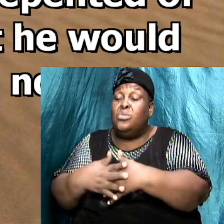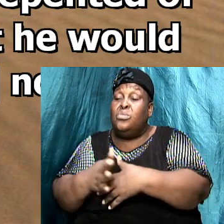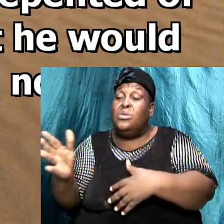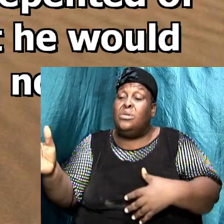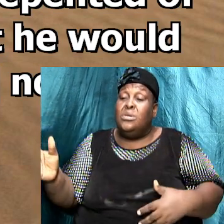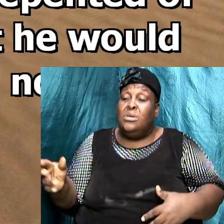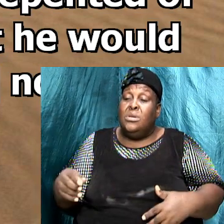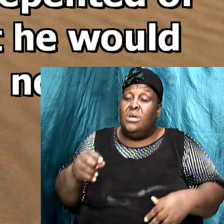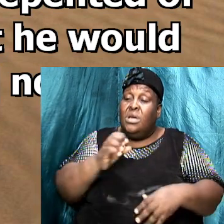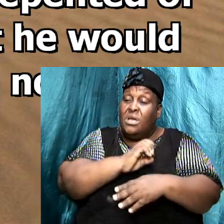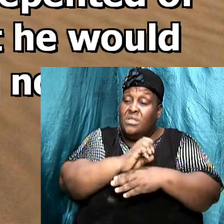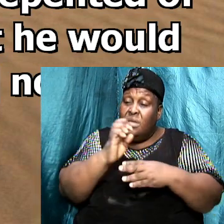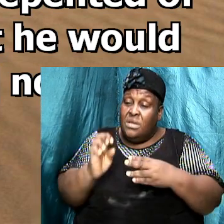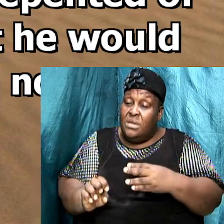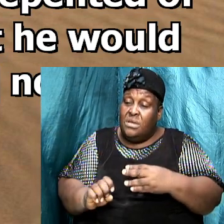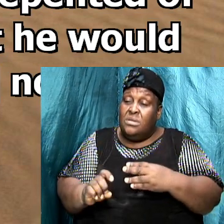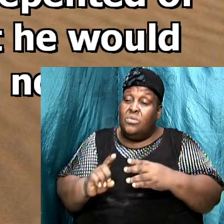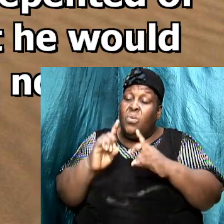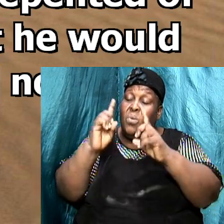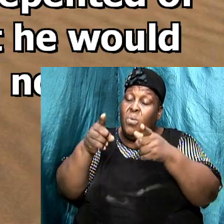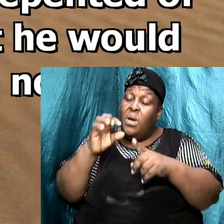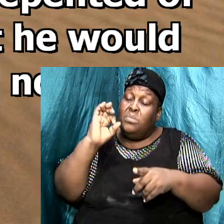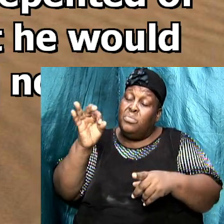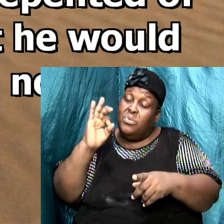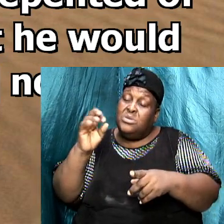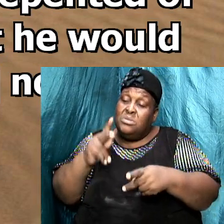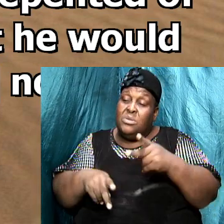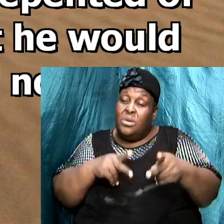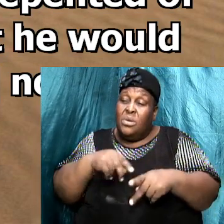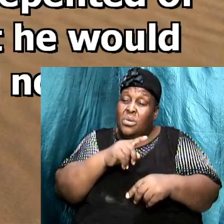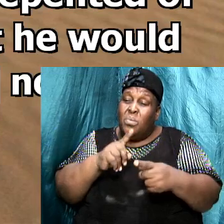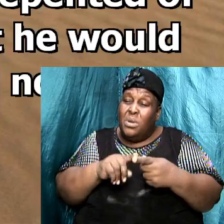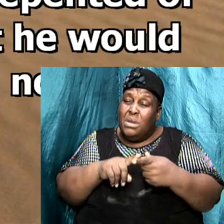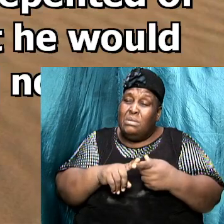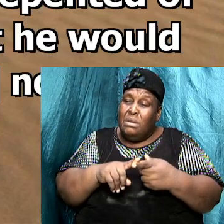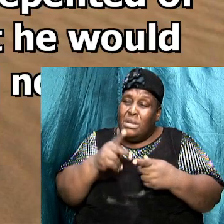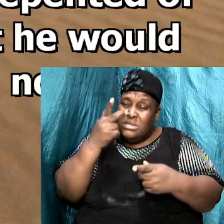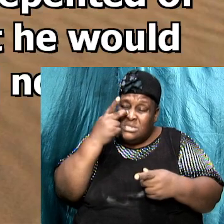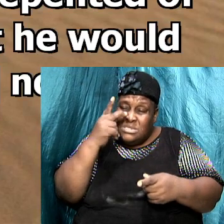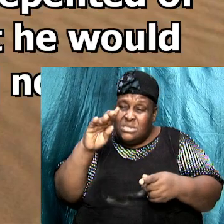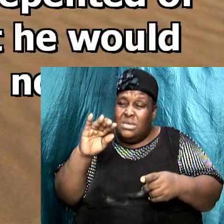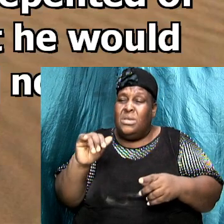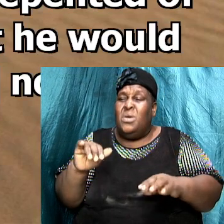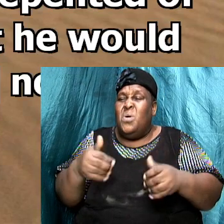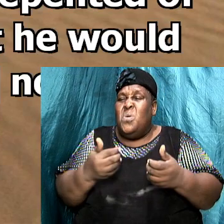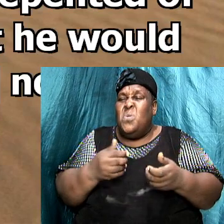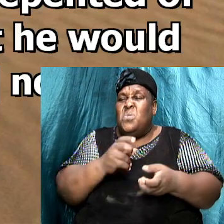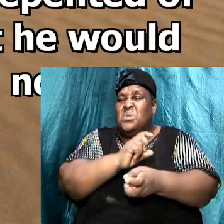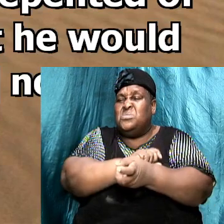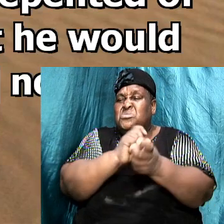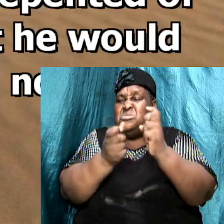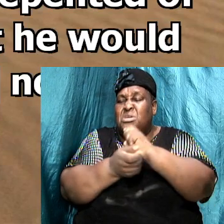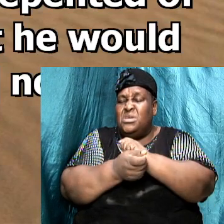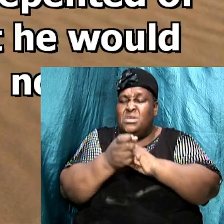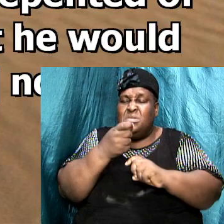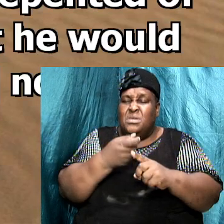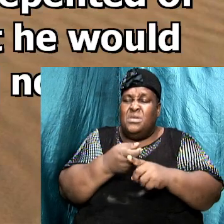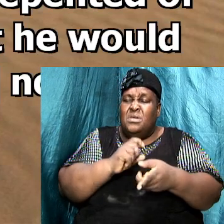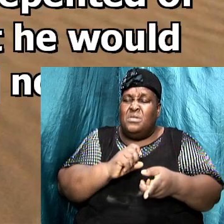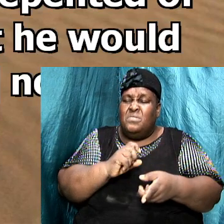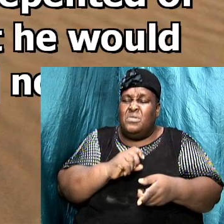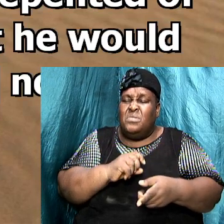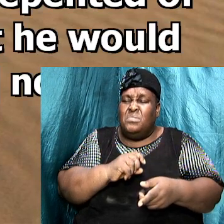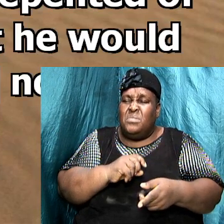and preached the gospel. When God saw that they did, how they turned from their evil way,